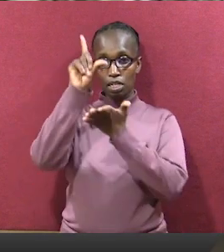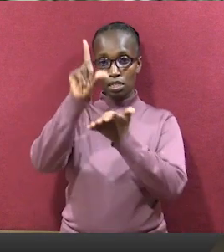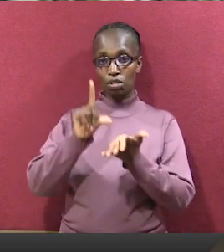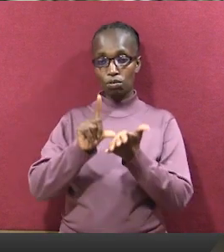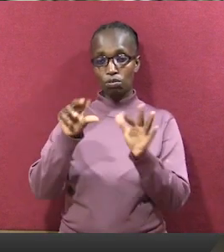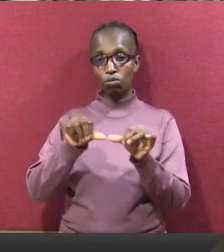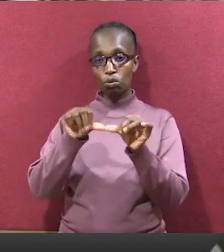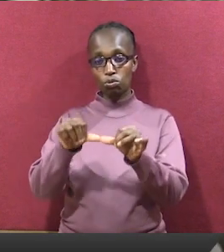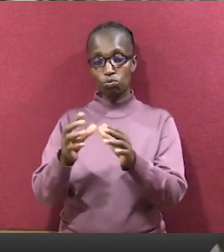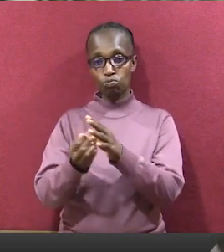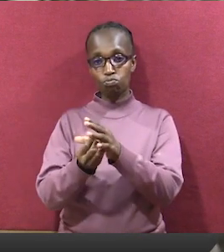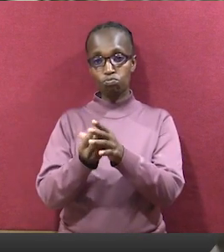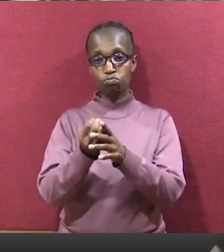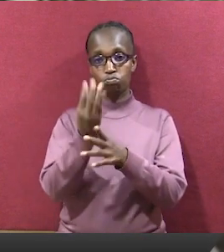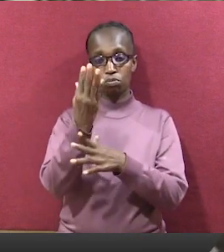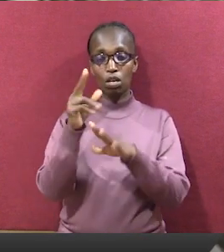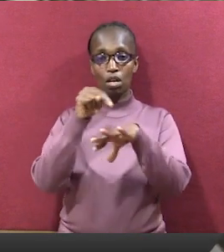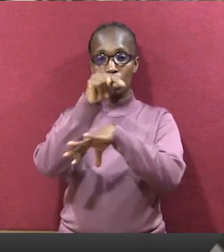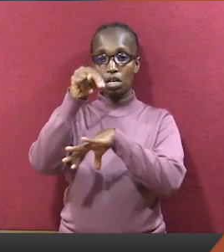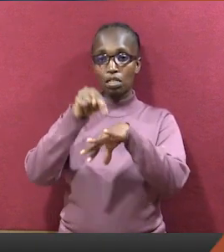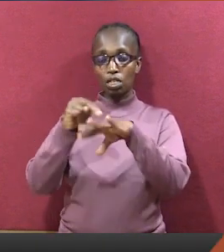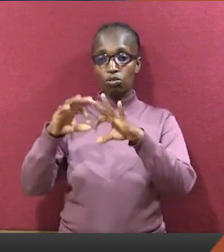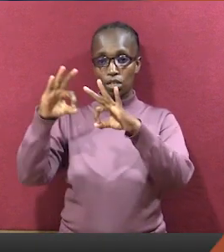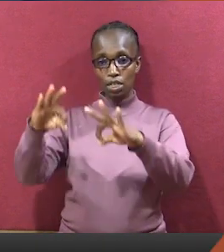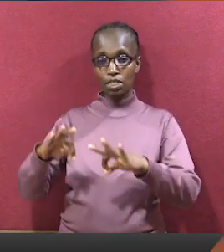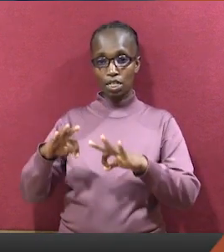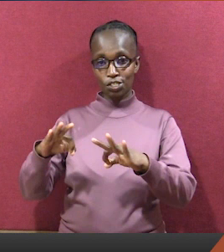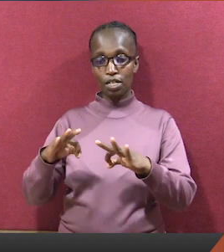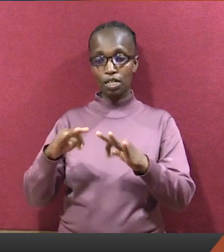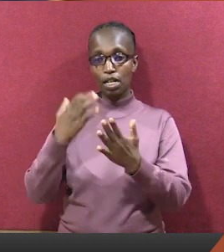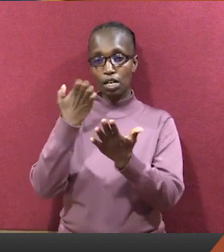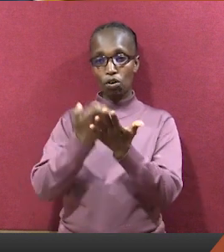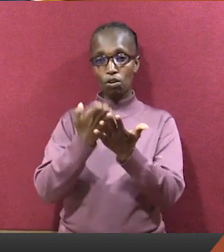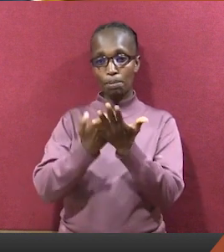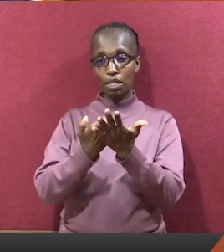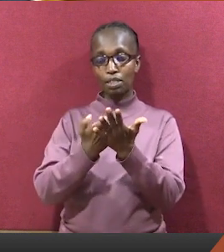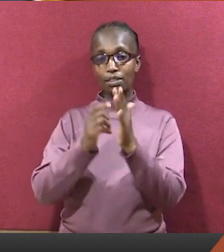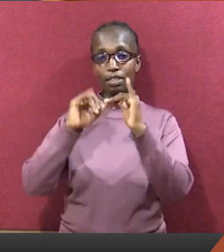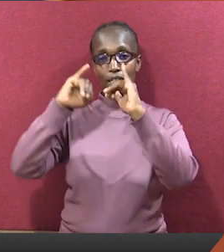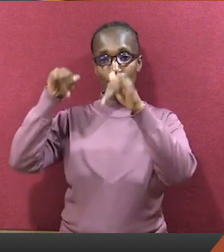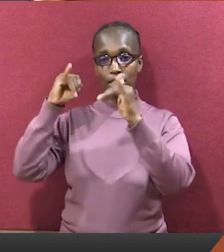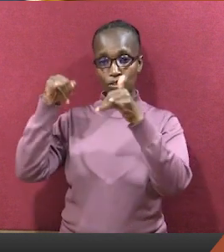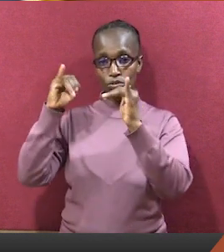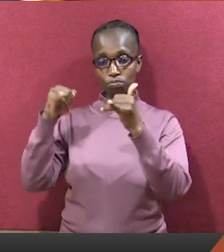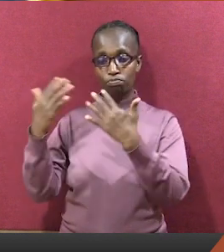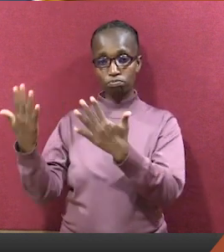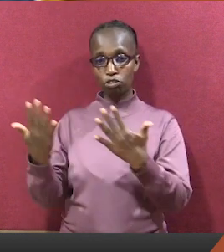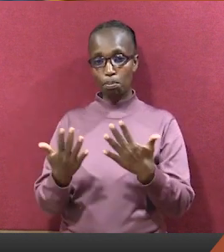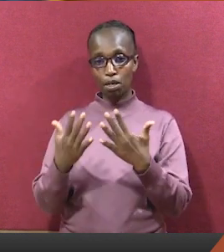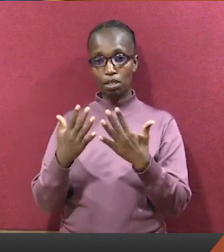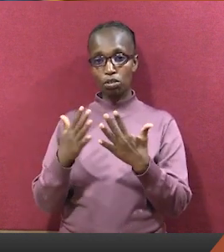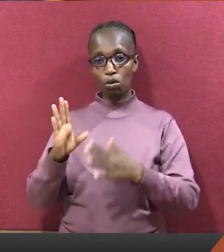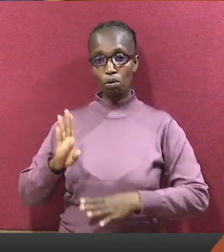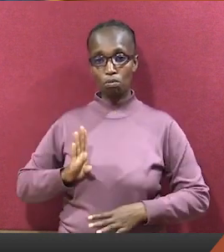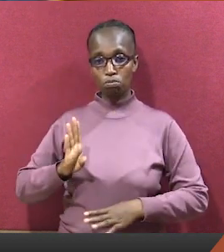Deni la kitaifa linapoendelea kuongezeka. The National Treasury and the economic planning issued an expression